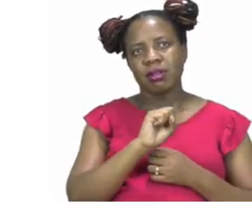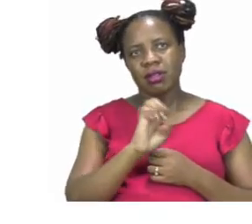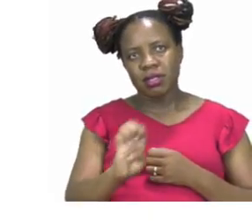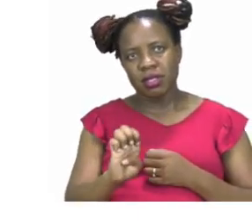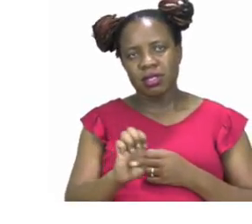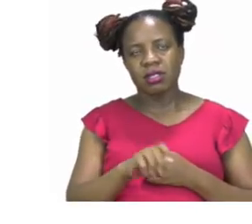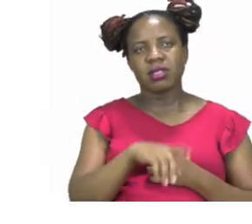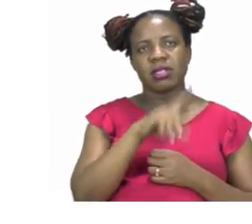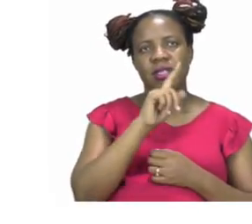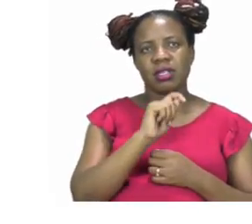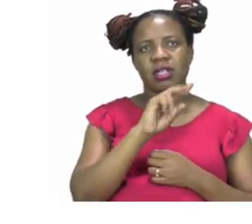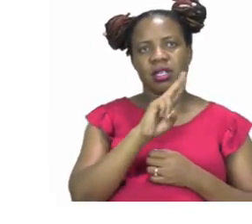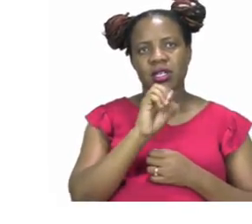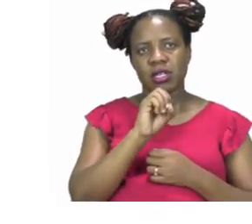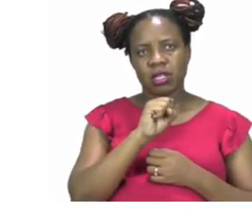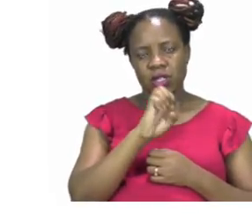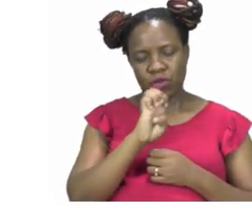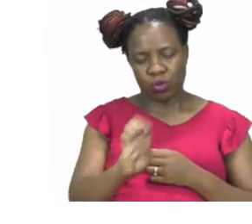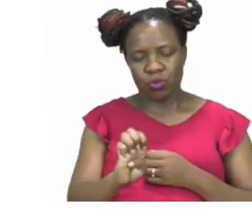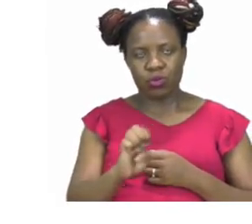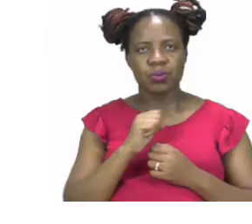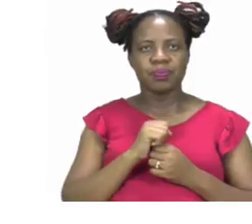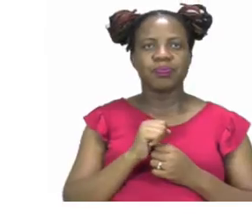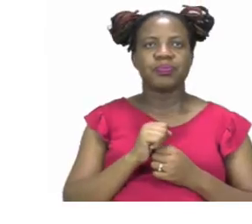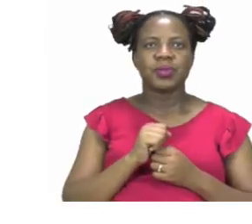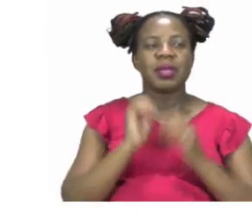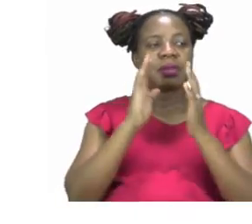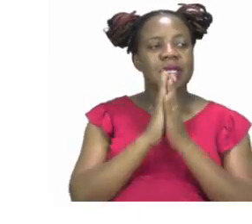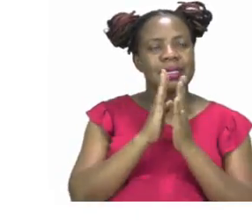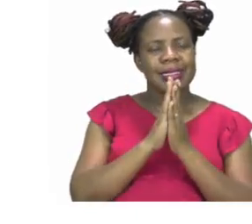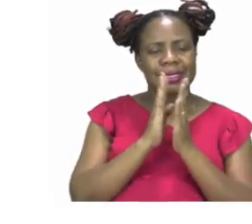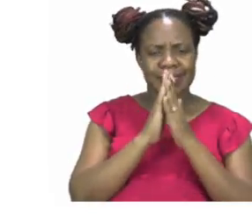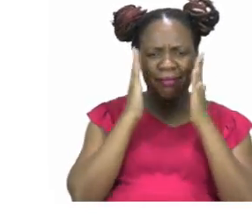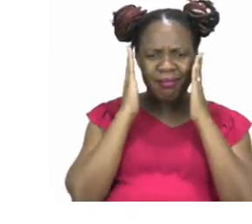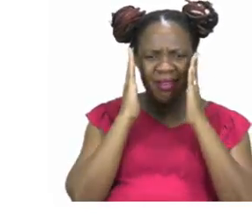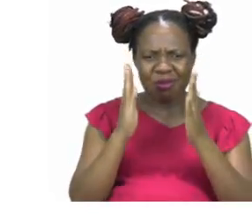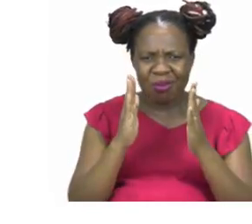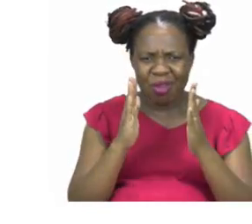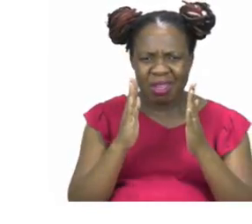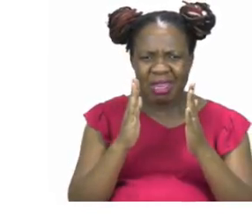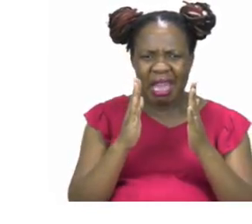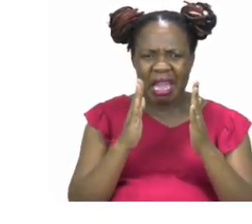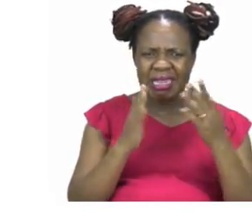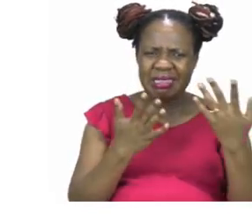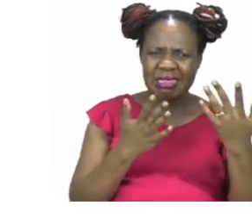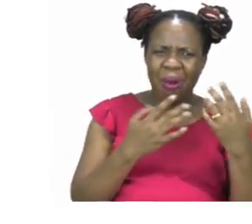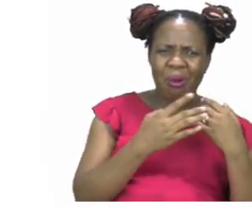need to pay careful attention to whether it is singular or